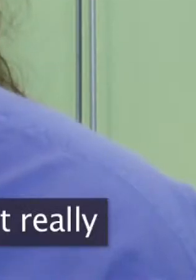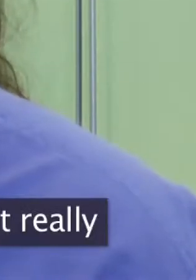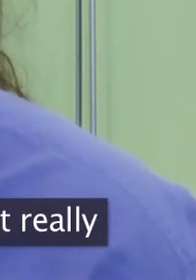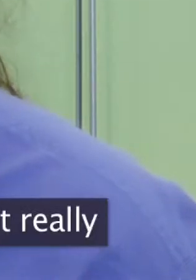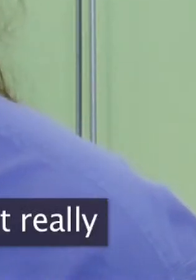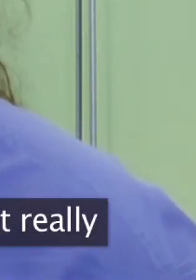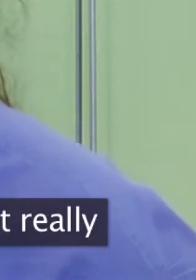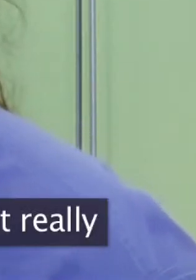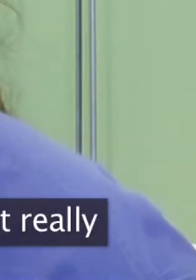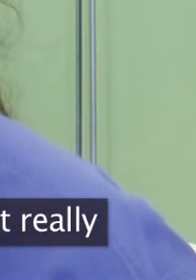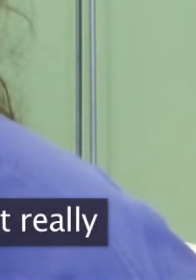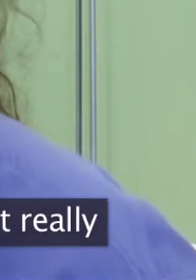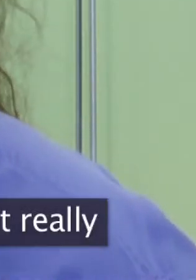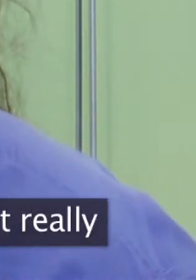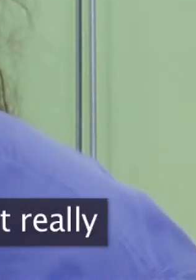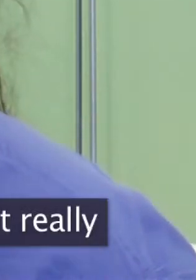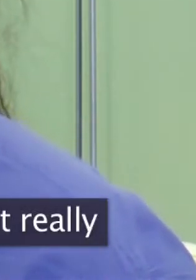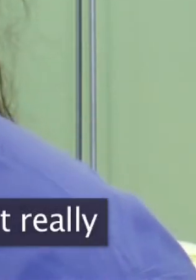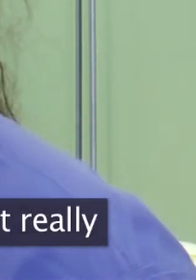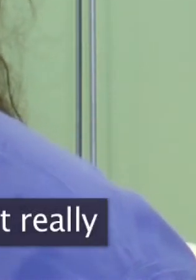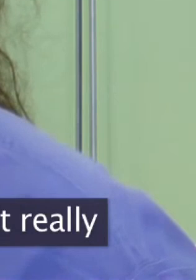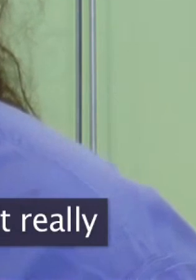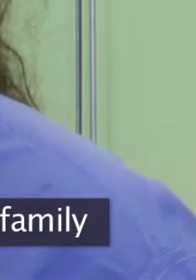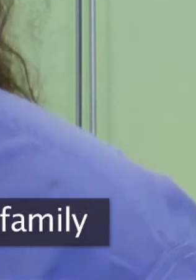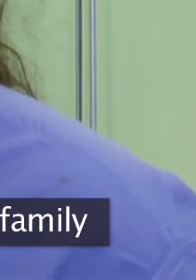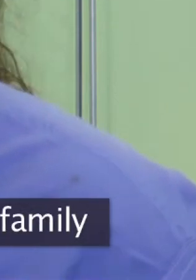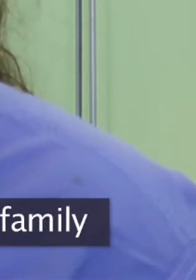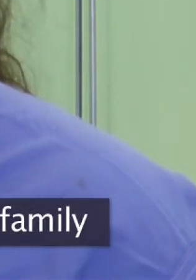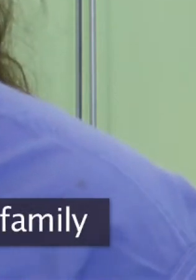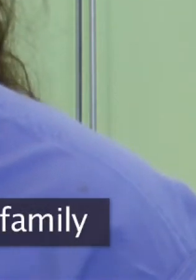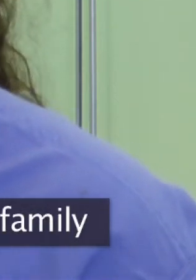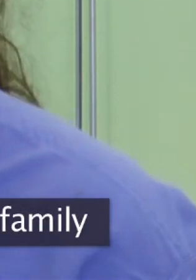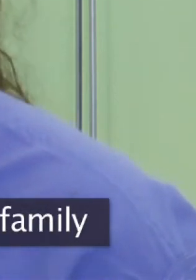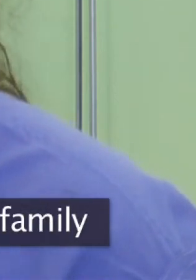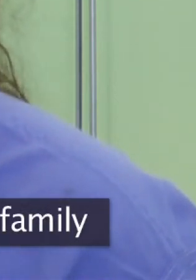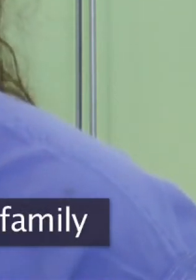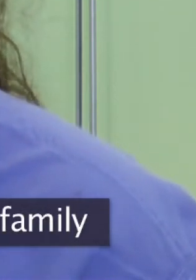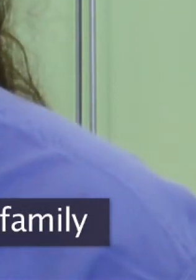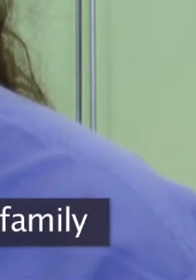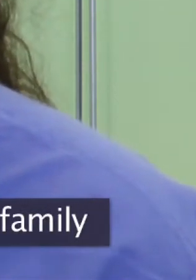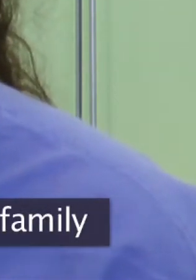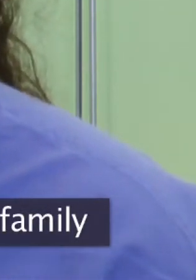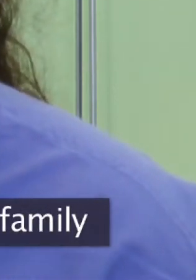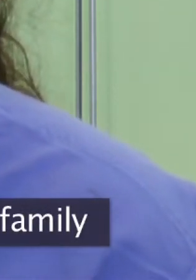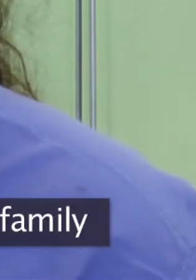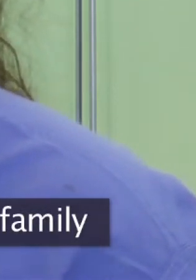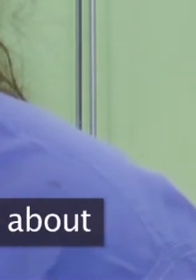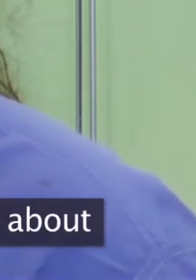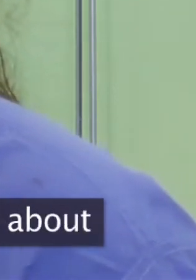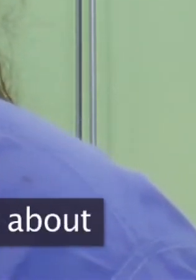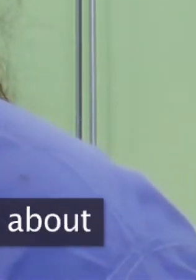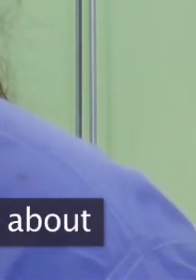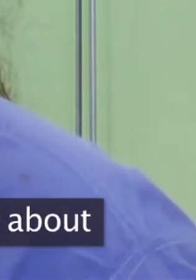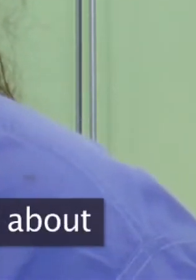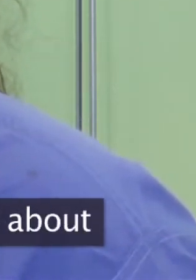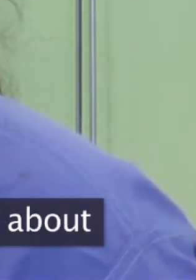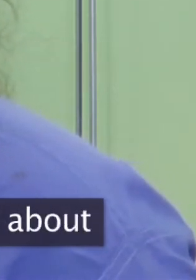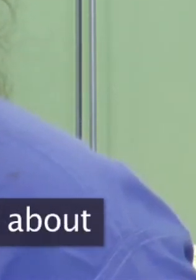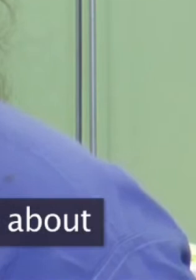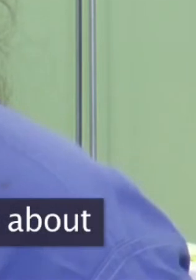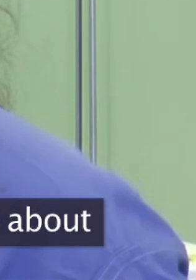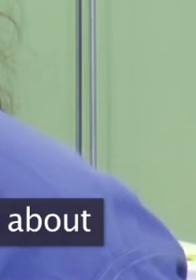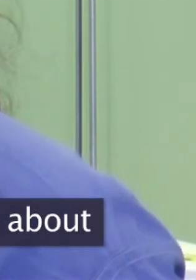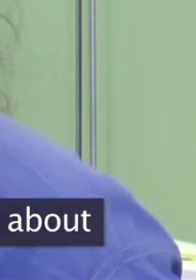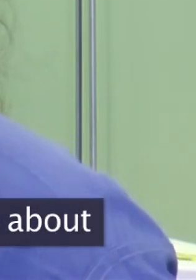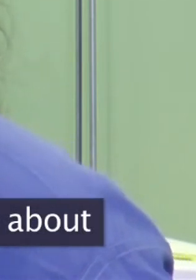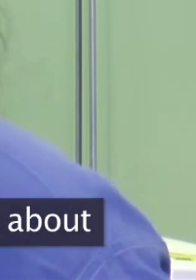I think continuity of care is a big thing in midwifery, and it really helps develop the relationship with the woman and the family that you're looking after. And I